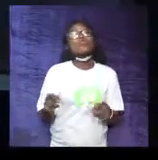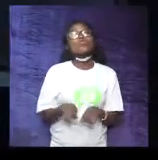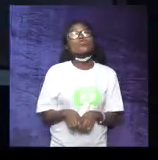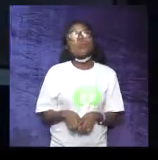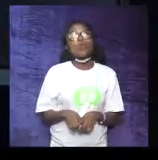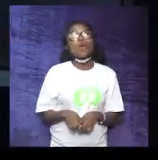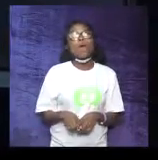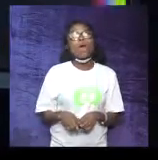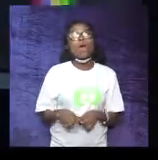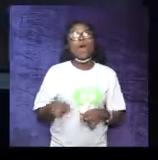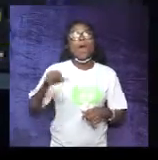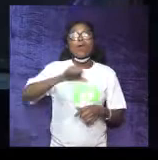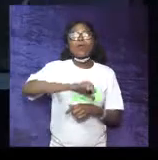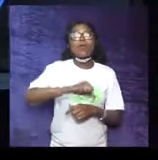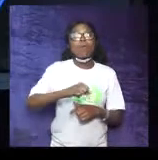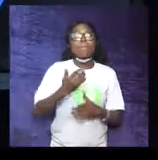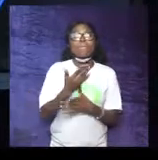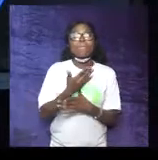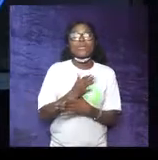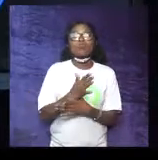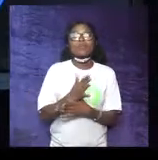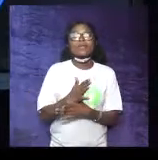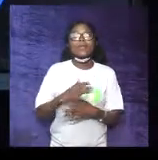So, angles between lines.